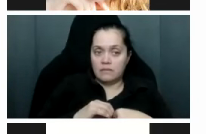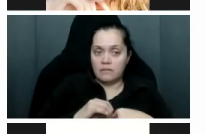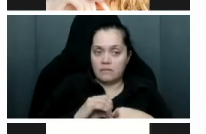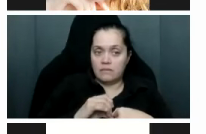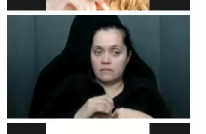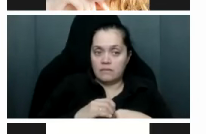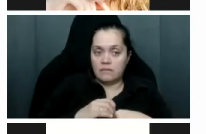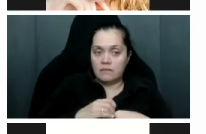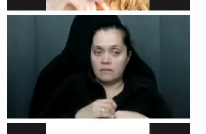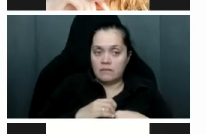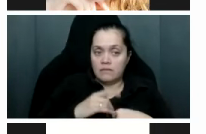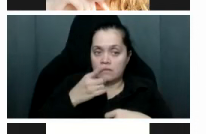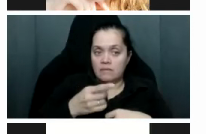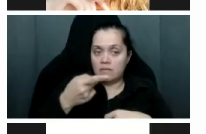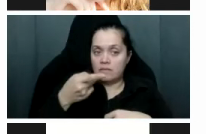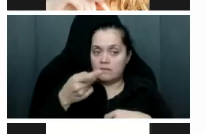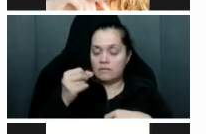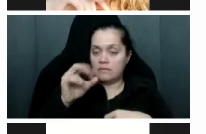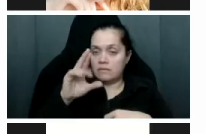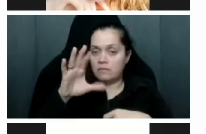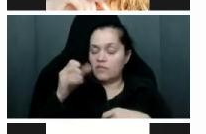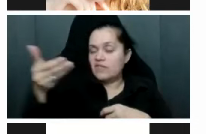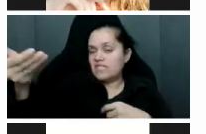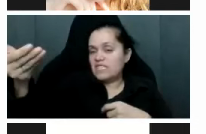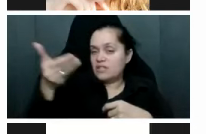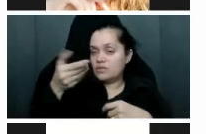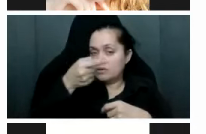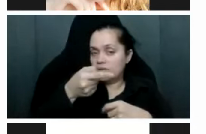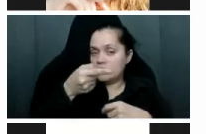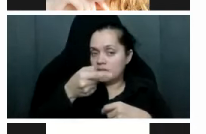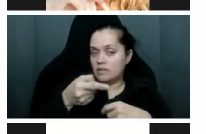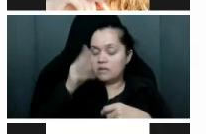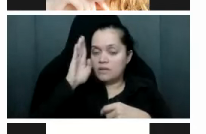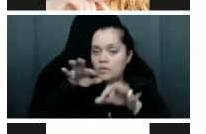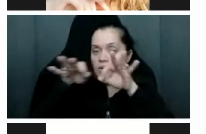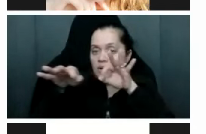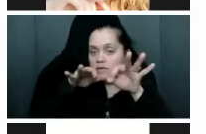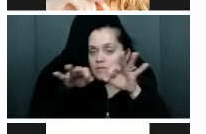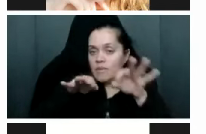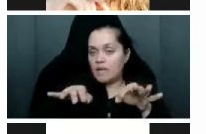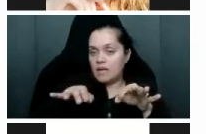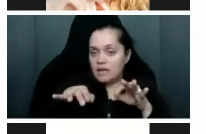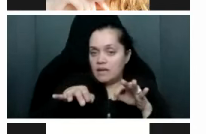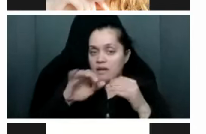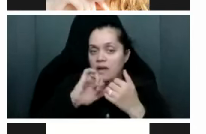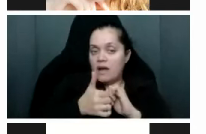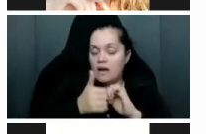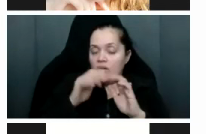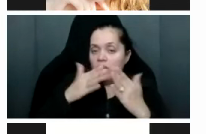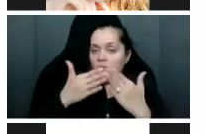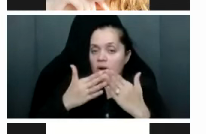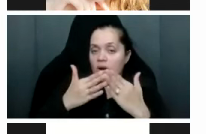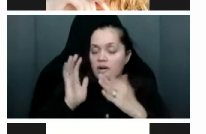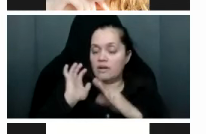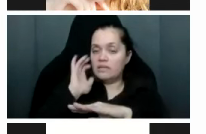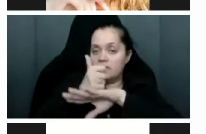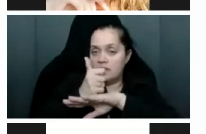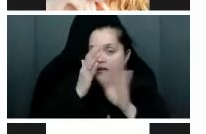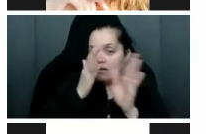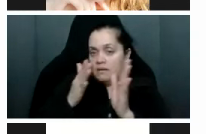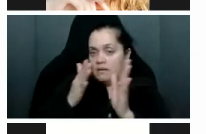The preface is that introductory piece. The preface will explain to you how the book is organized,